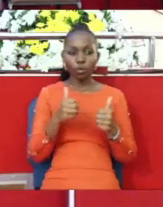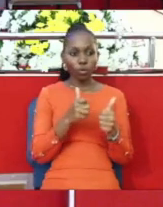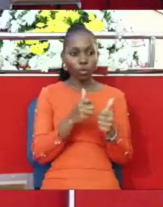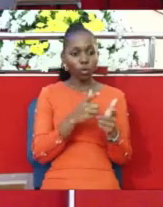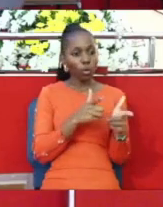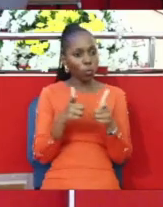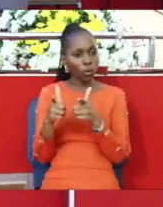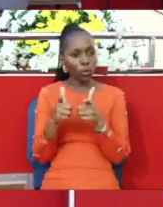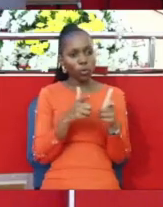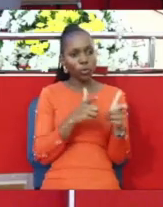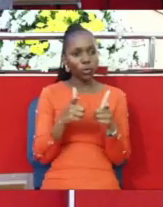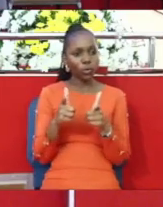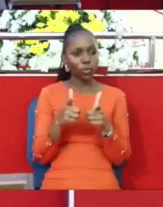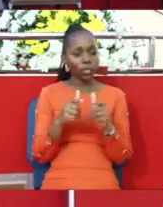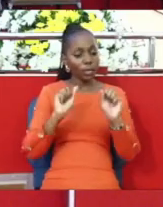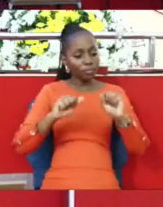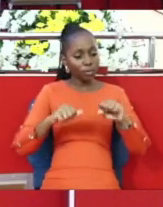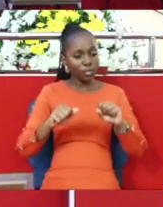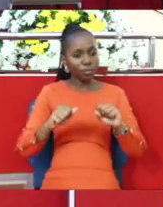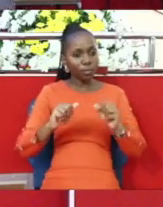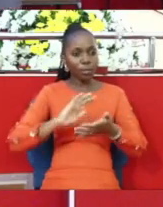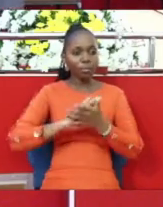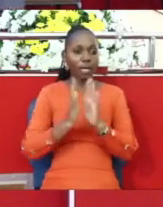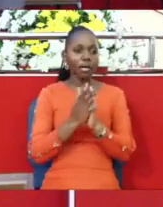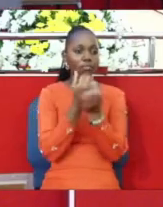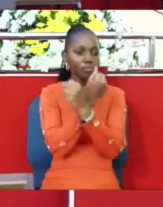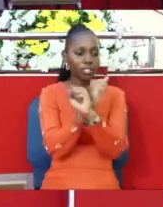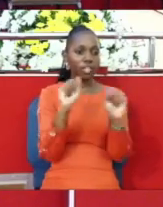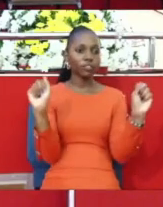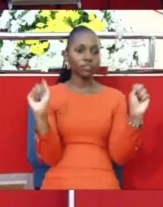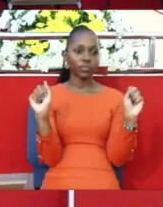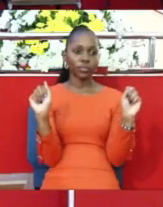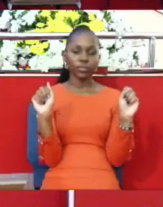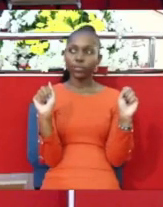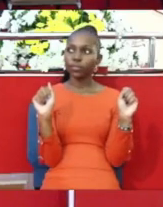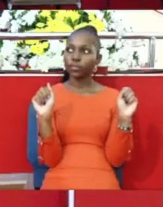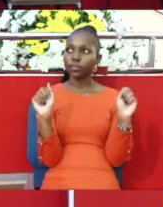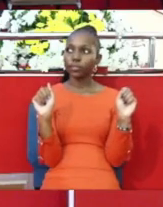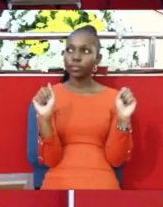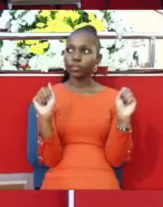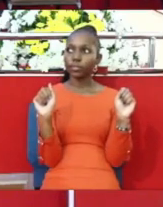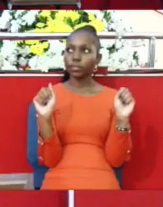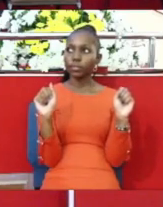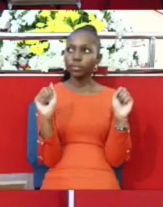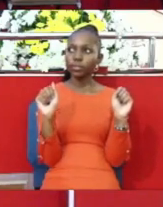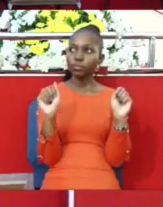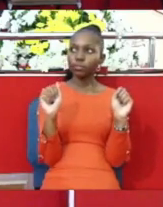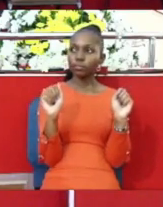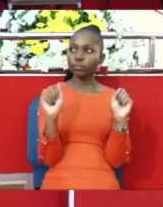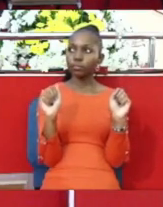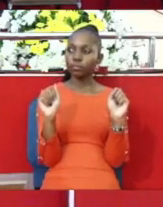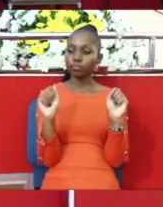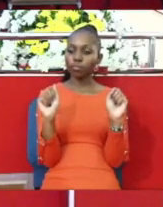The other thing that I also discovered about towers then. Kitu kingine nilichotambua kuhusu minara. It is also the place where they put food. Ni mahali